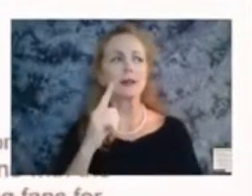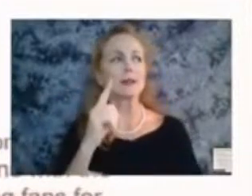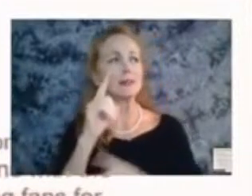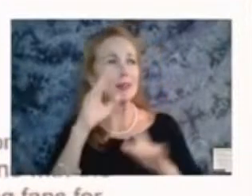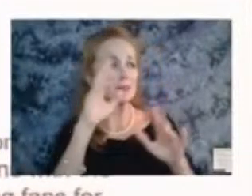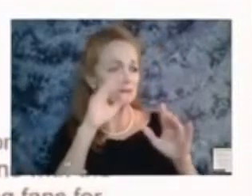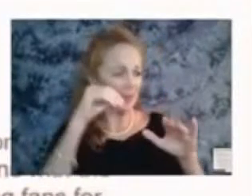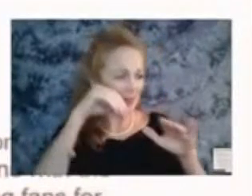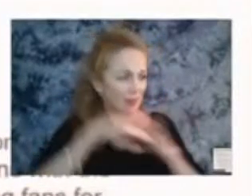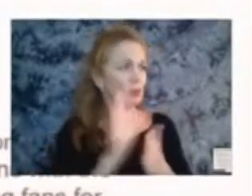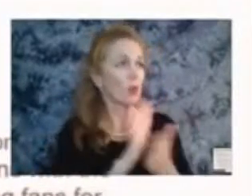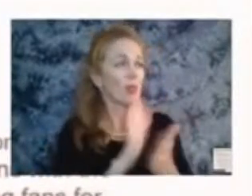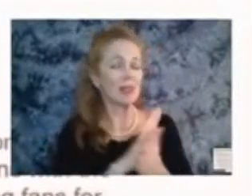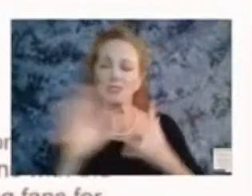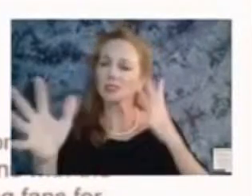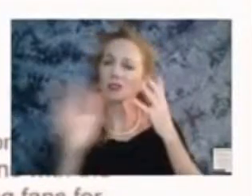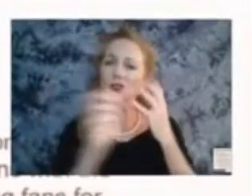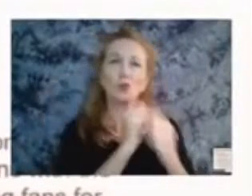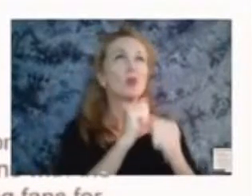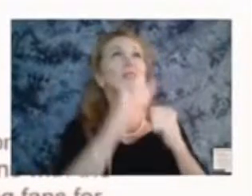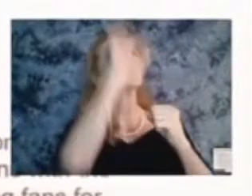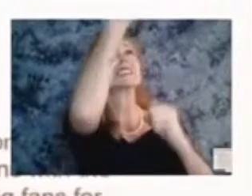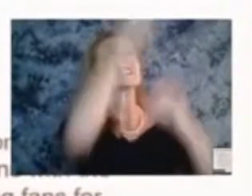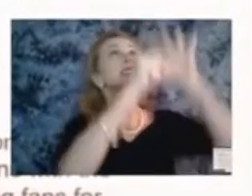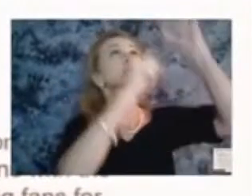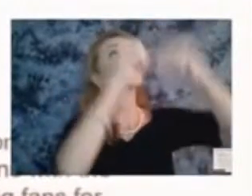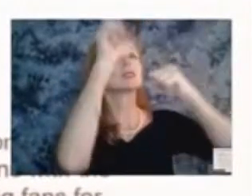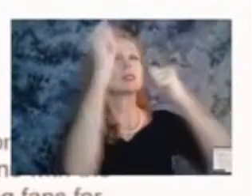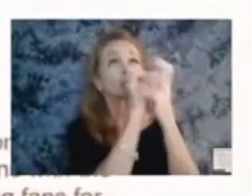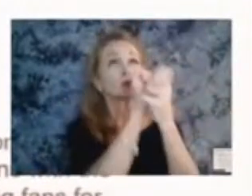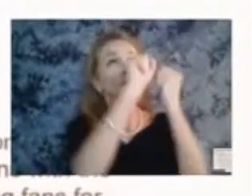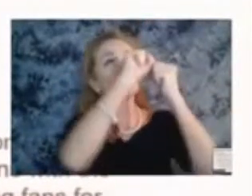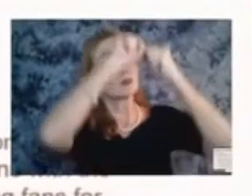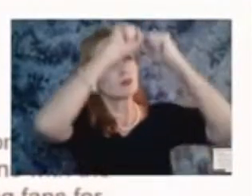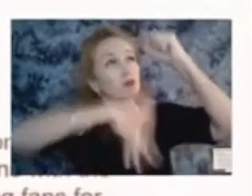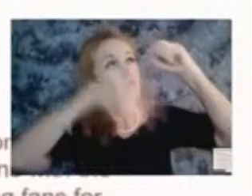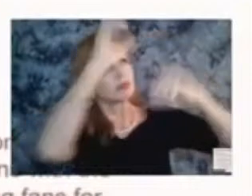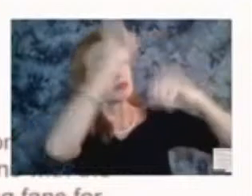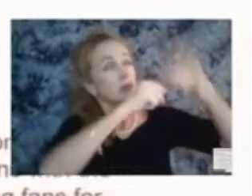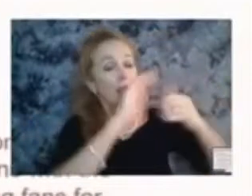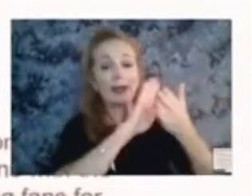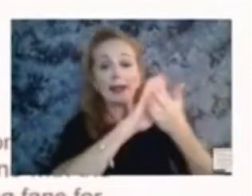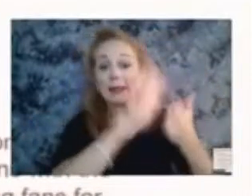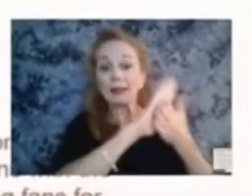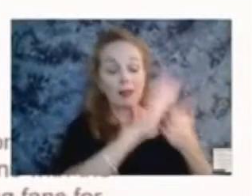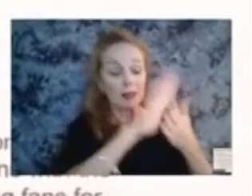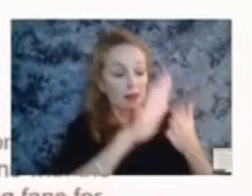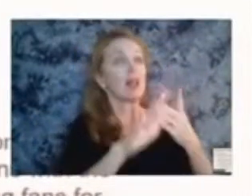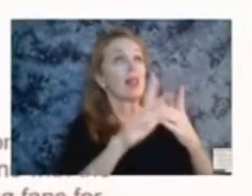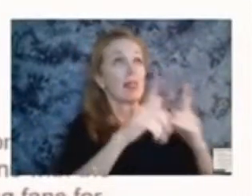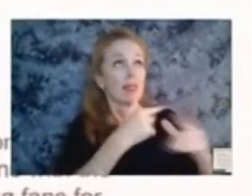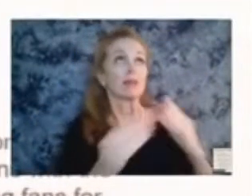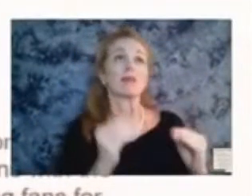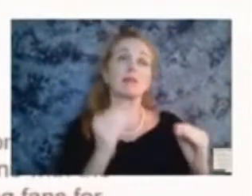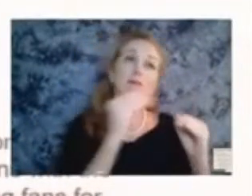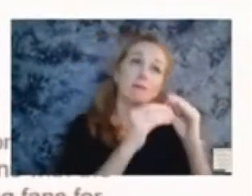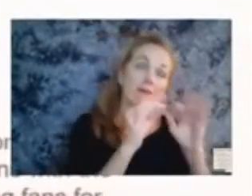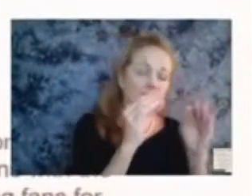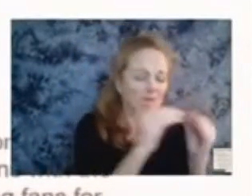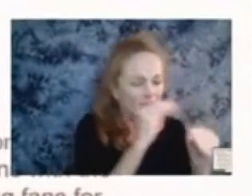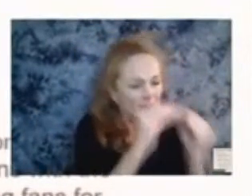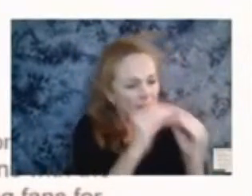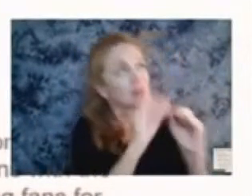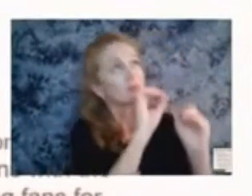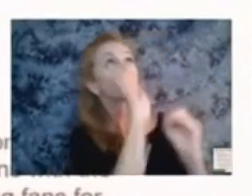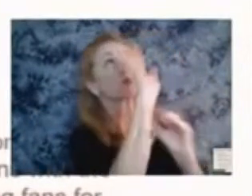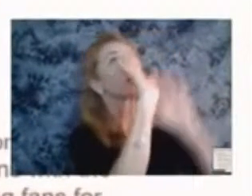HVAC system above the ceilings. They take everything out, they clean everything, they put it back together. They use a micro,